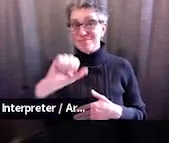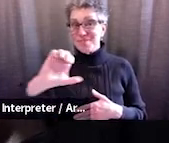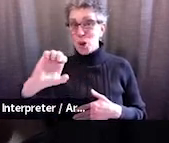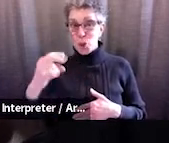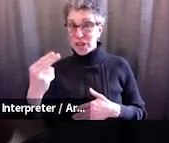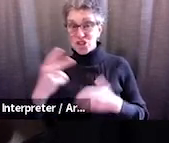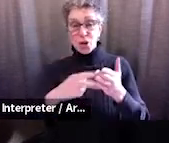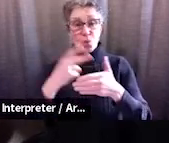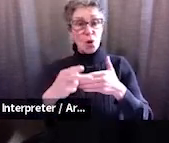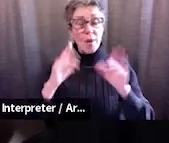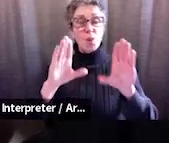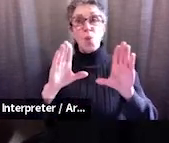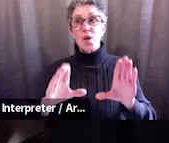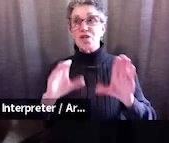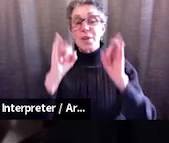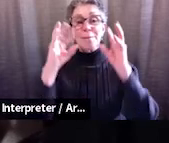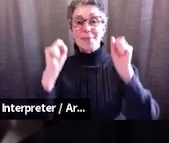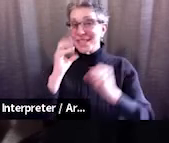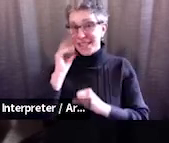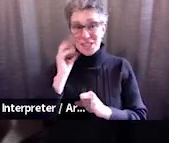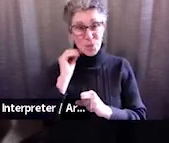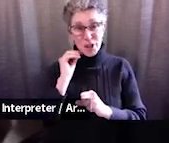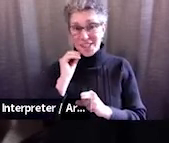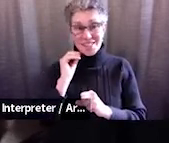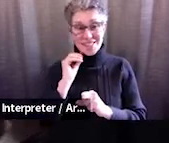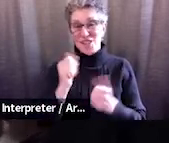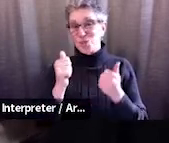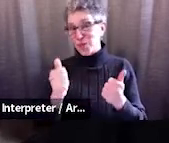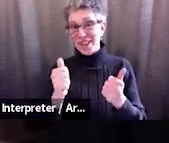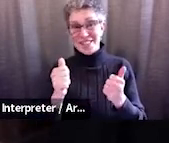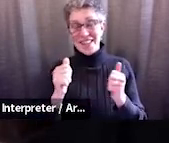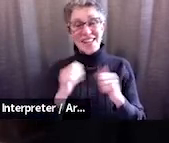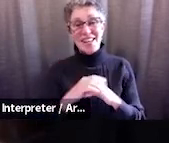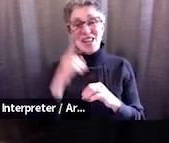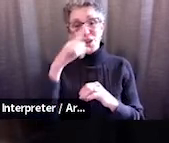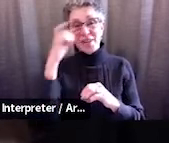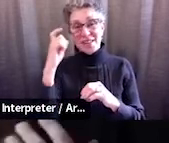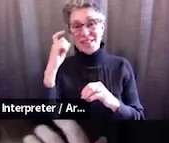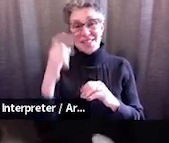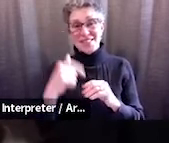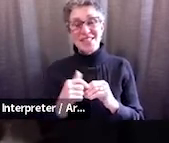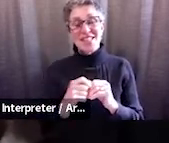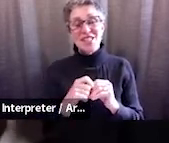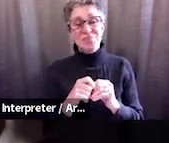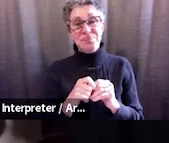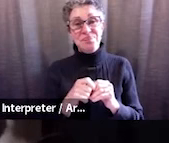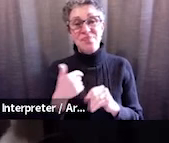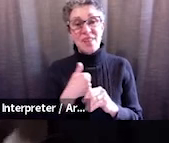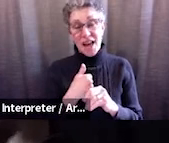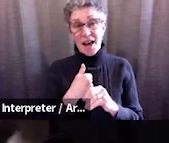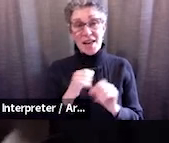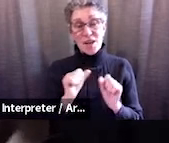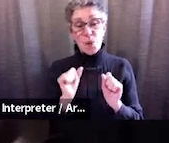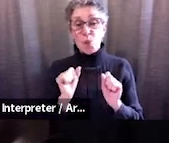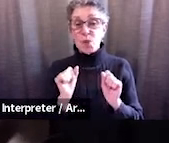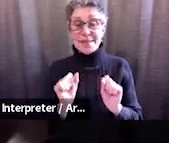amazing experience, the better. Because then I get every more kids like myself and